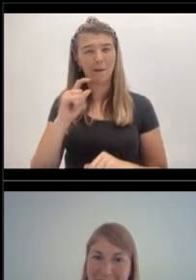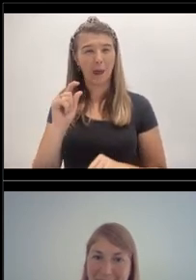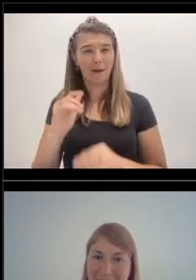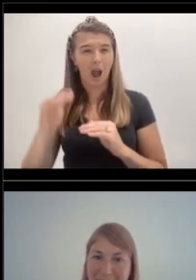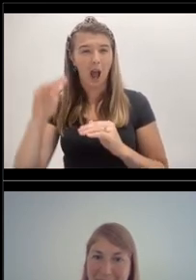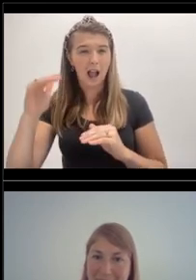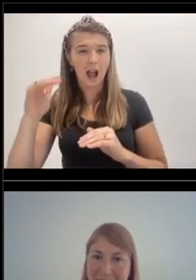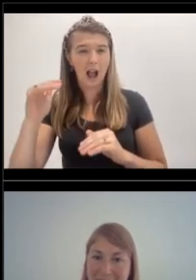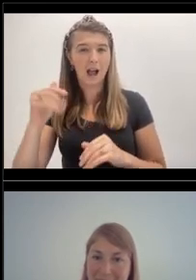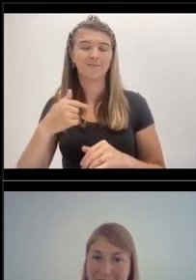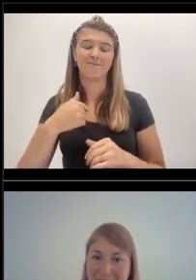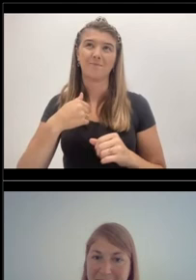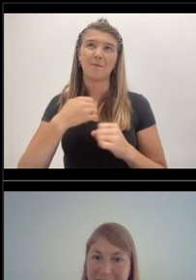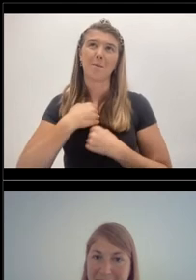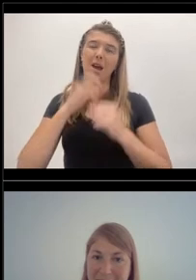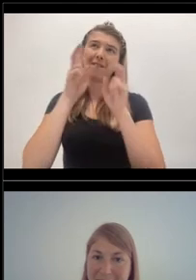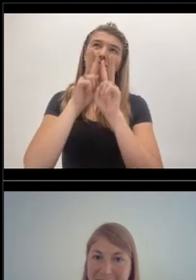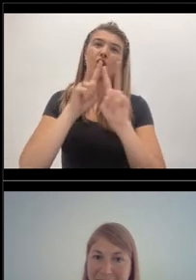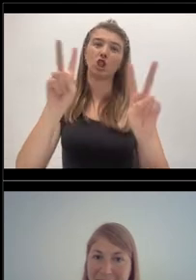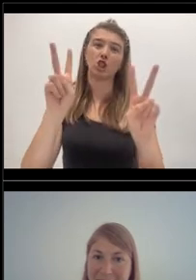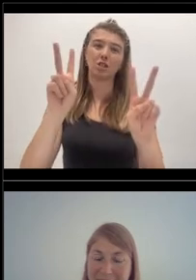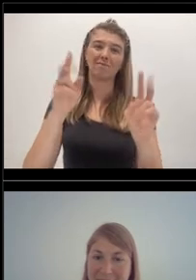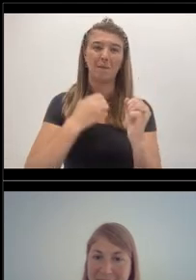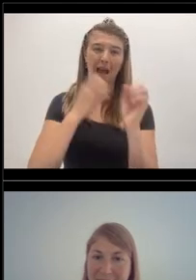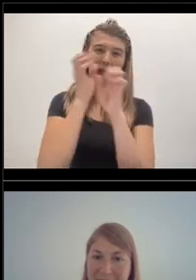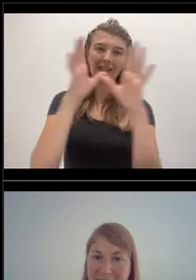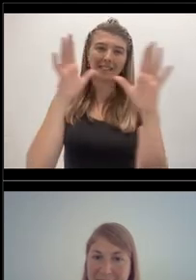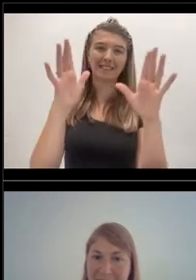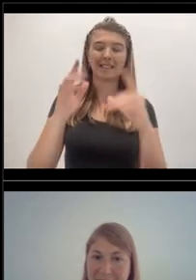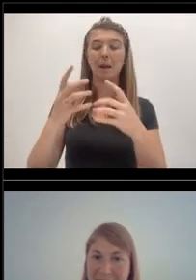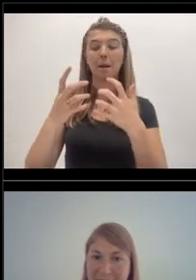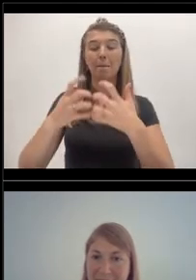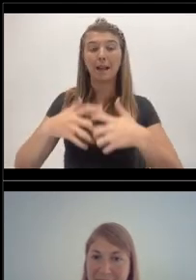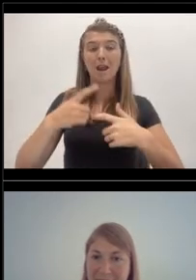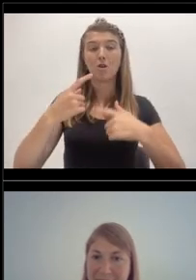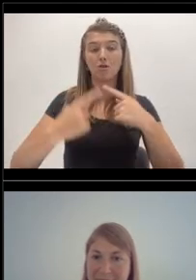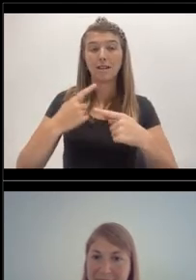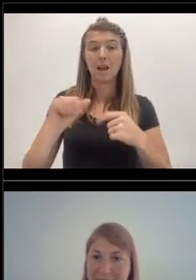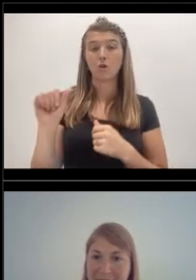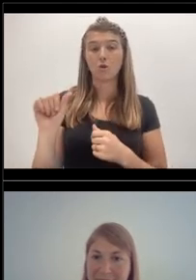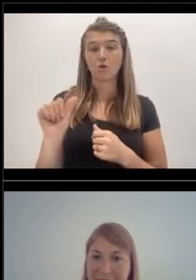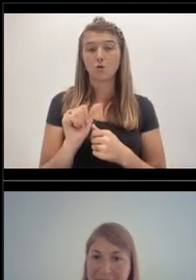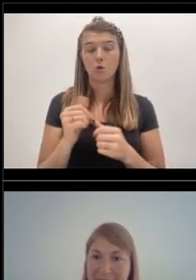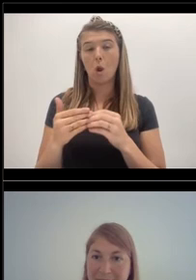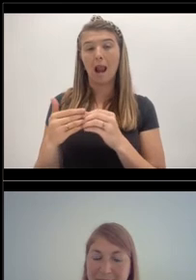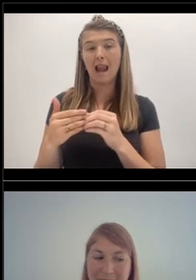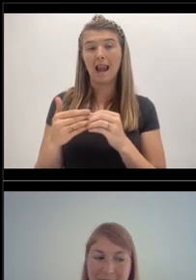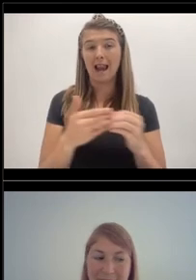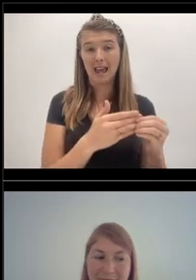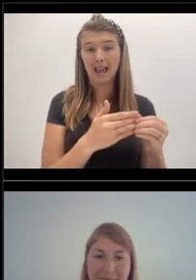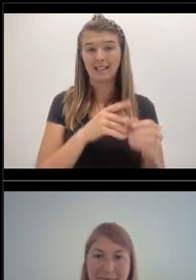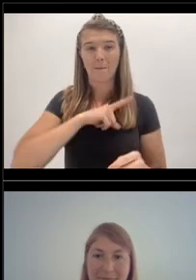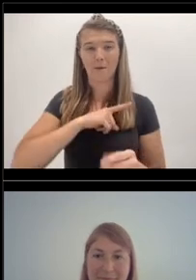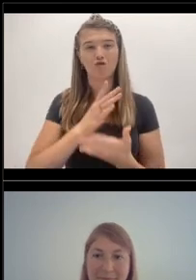I have the vision, the idea that mechanical recycling should lead. It's generally the least energy intensive